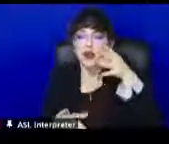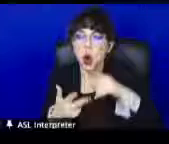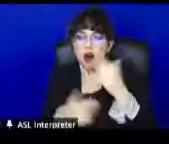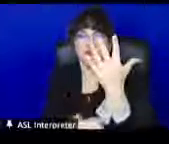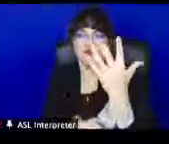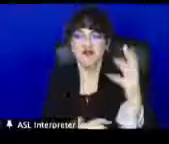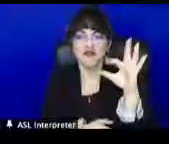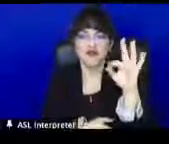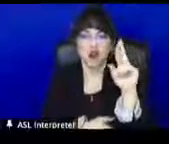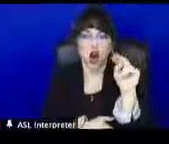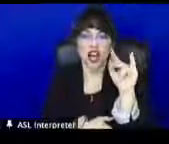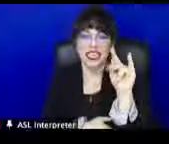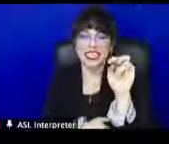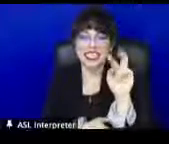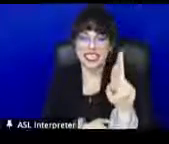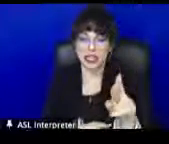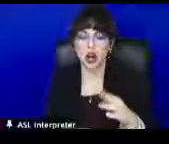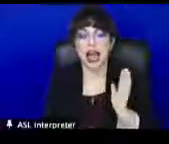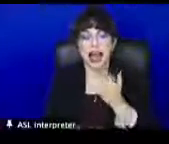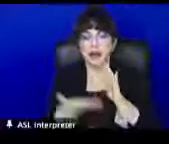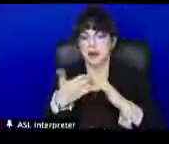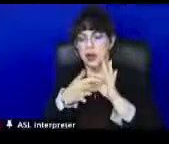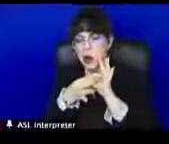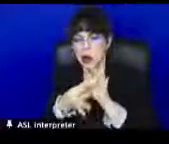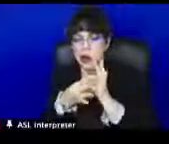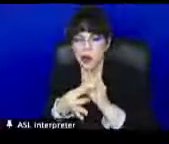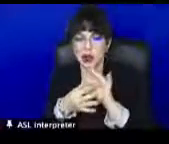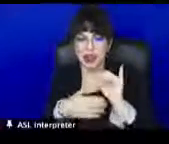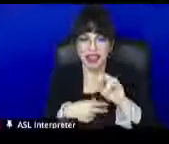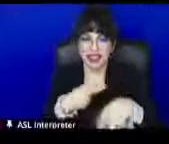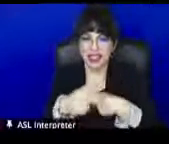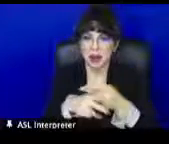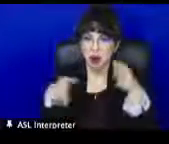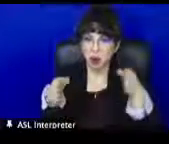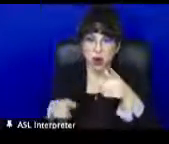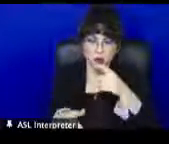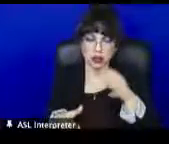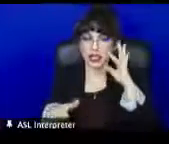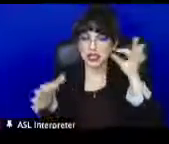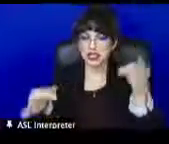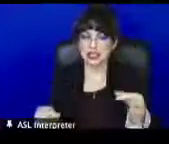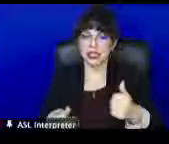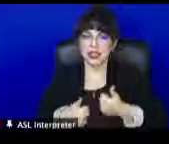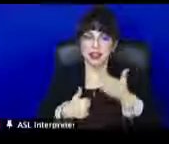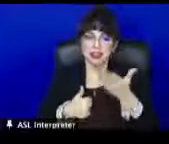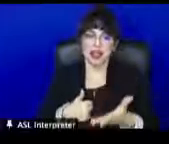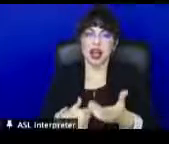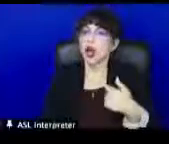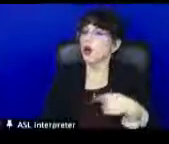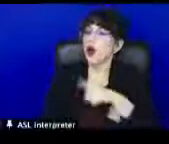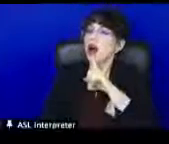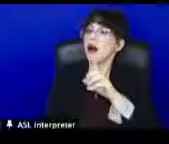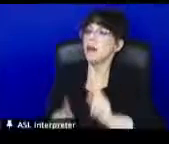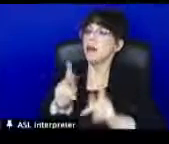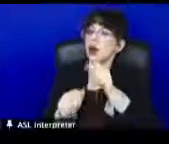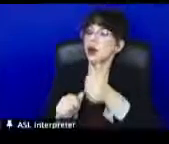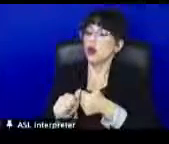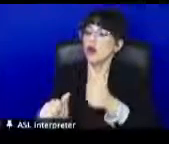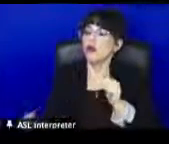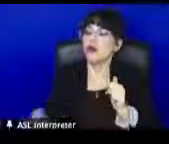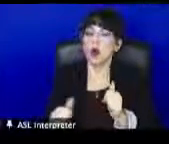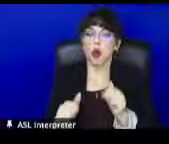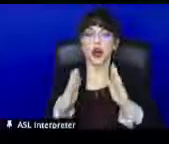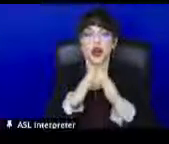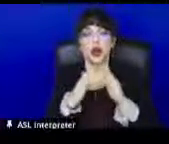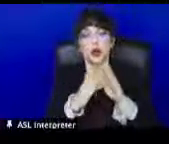Our community is bonded by the type of person who chooses to live here. We are people who live away from urban